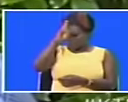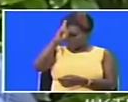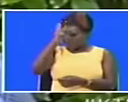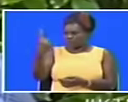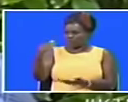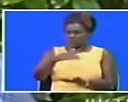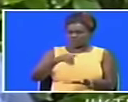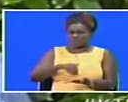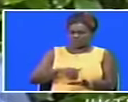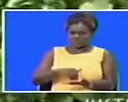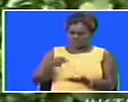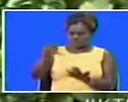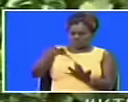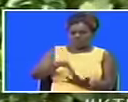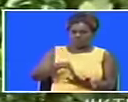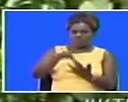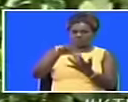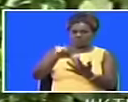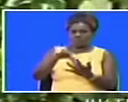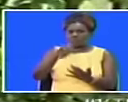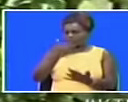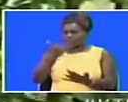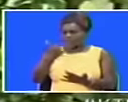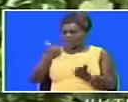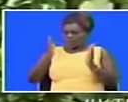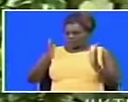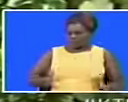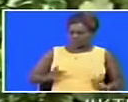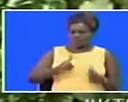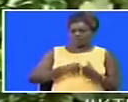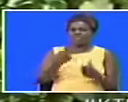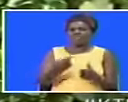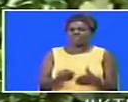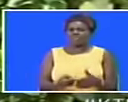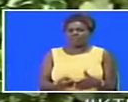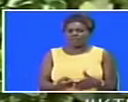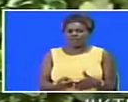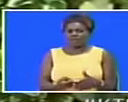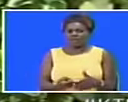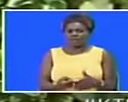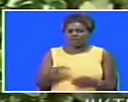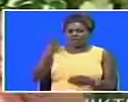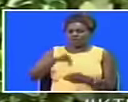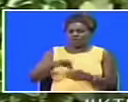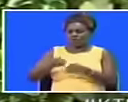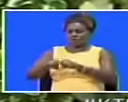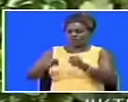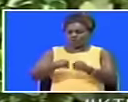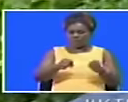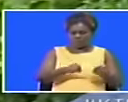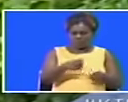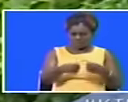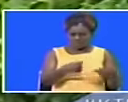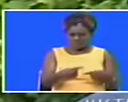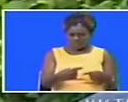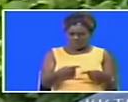there is no point of you electing your preferred candidate and then your vote gets destroyed in the process.